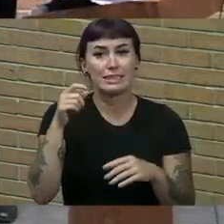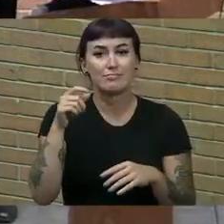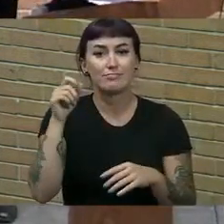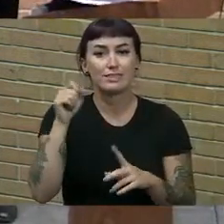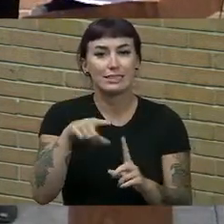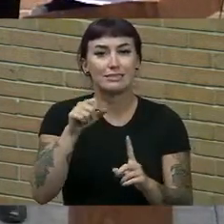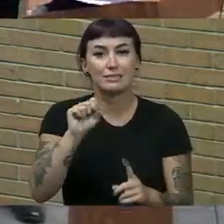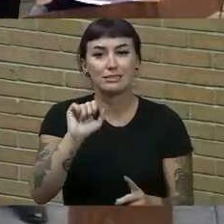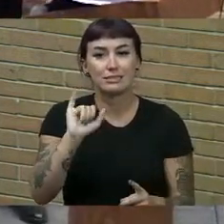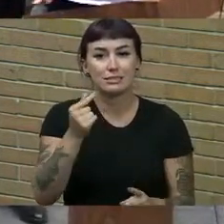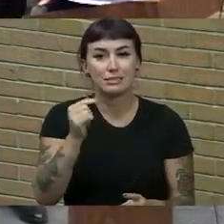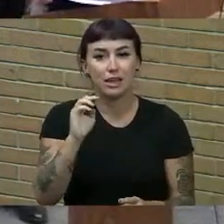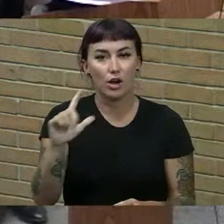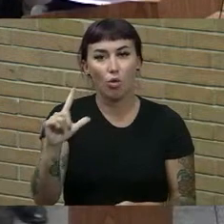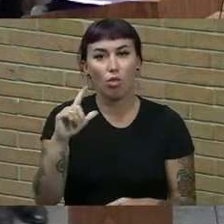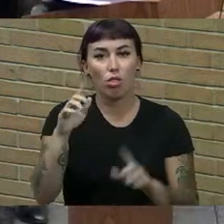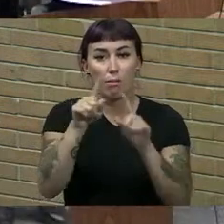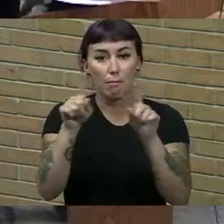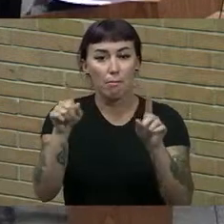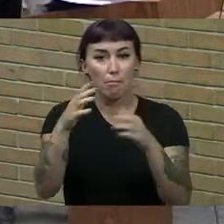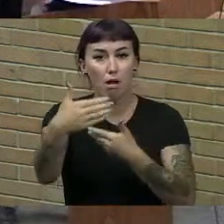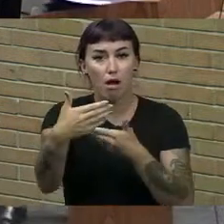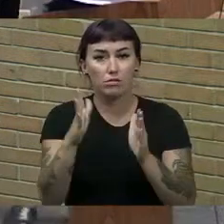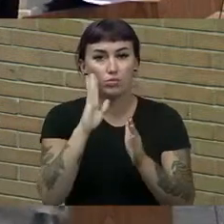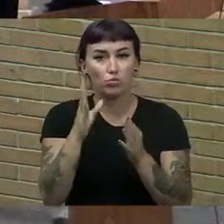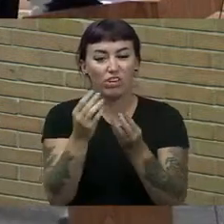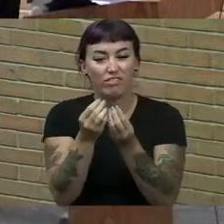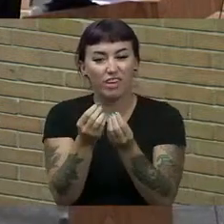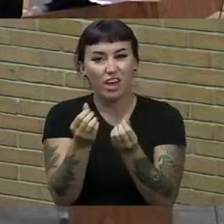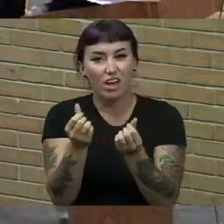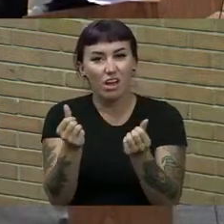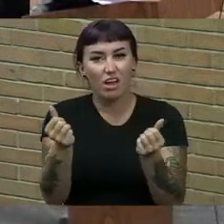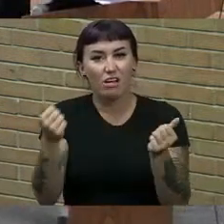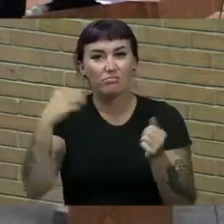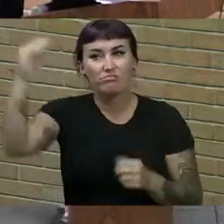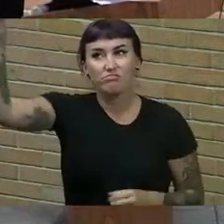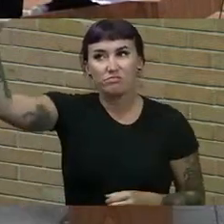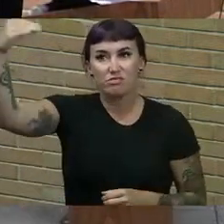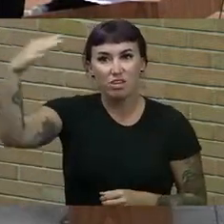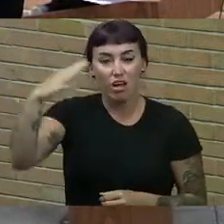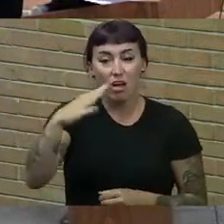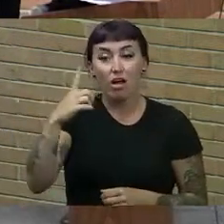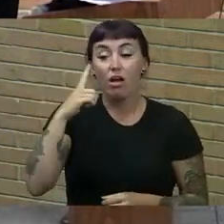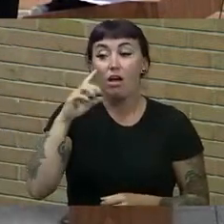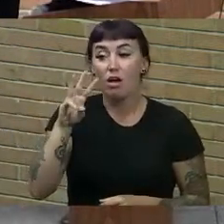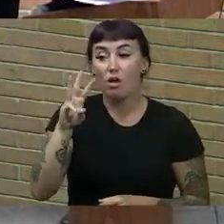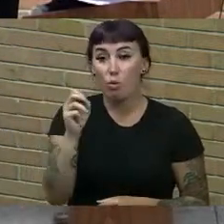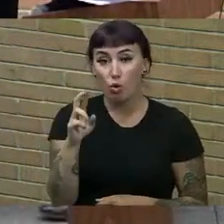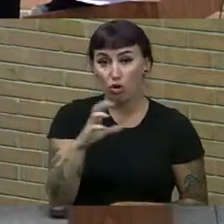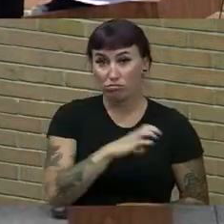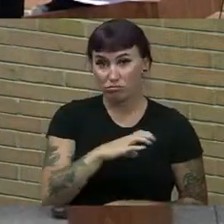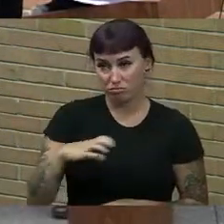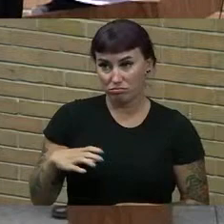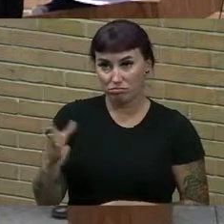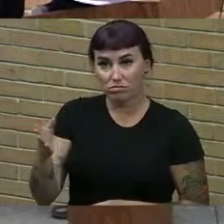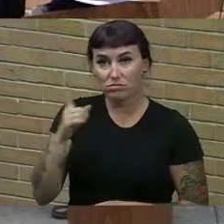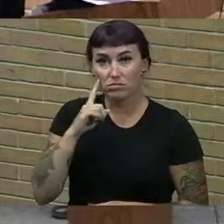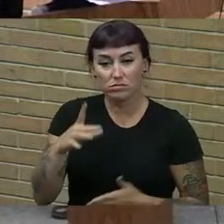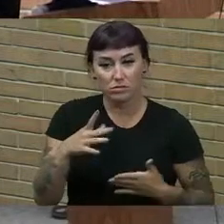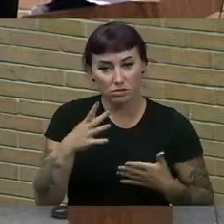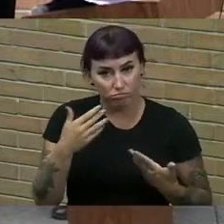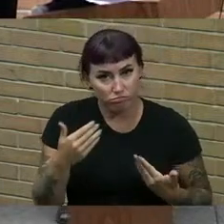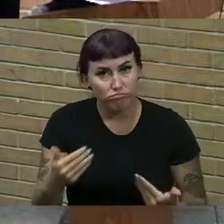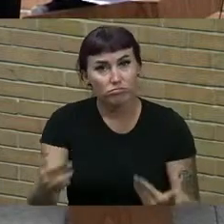town were fading in the sun. Councilmember Warner had taken the lead in having those signal